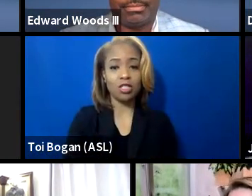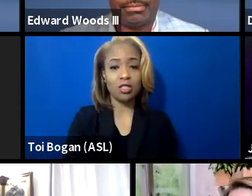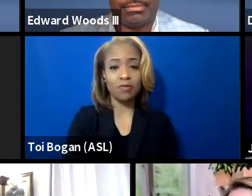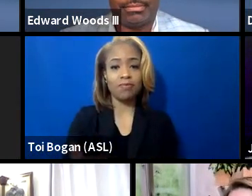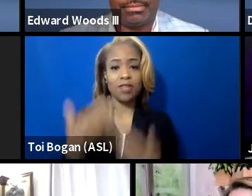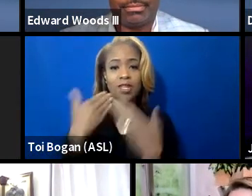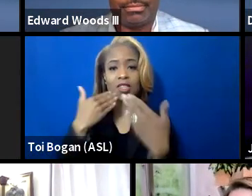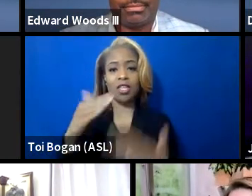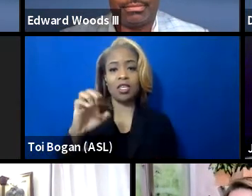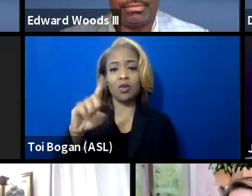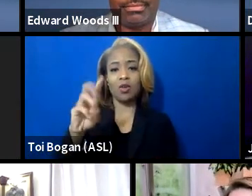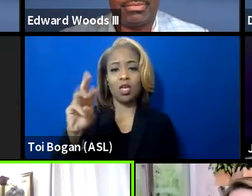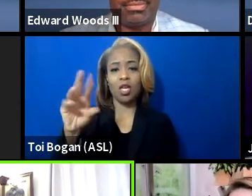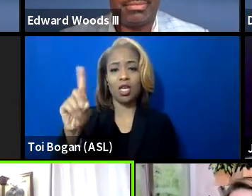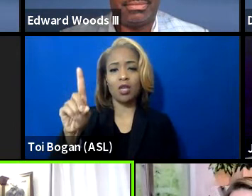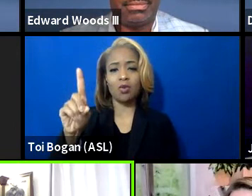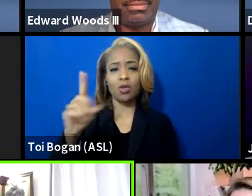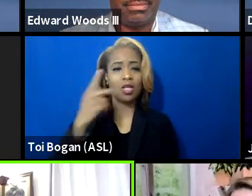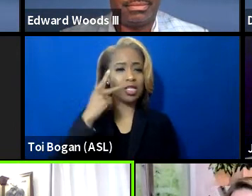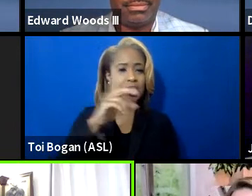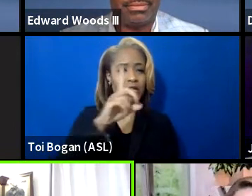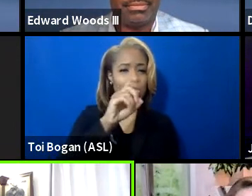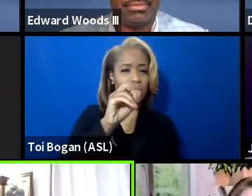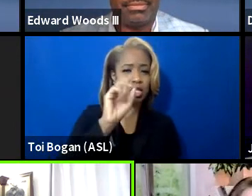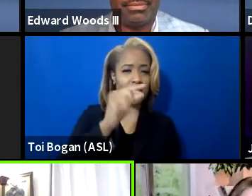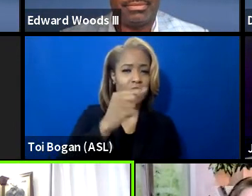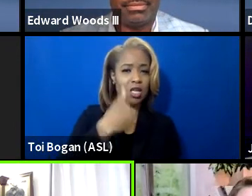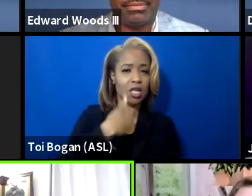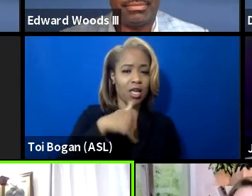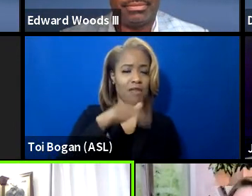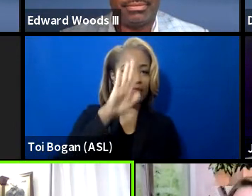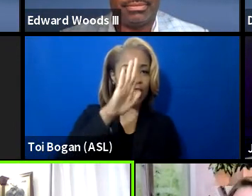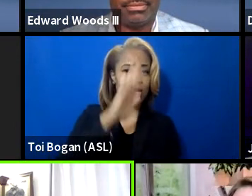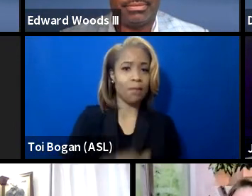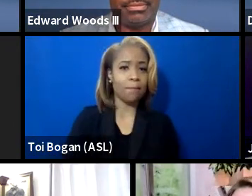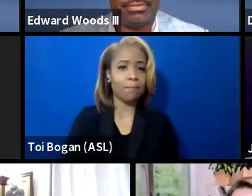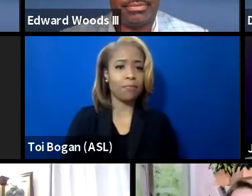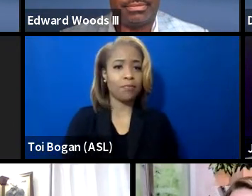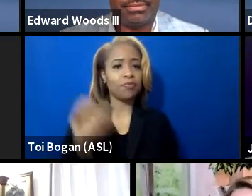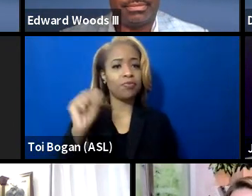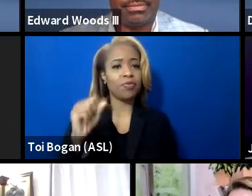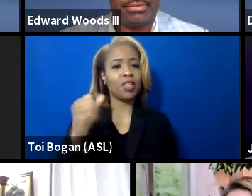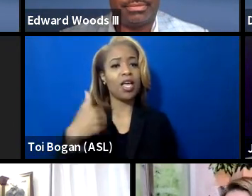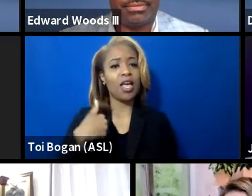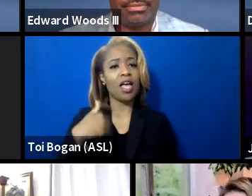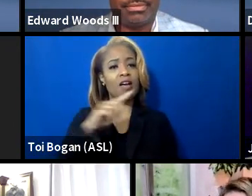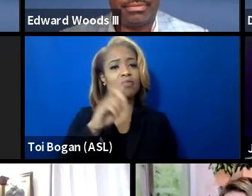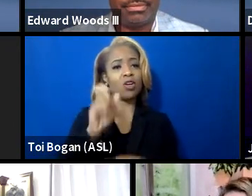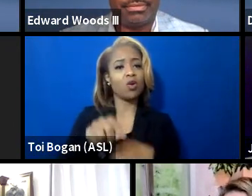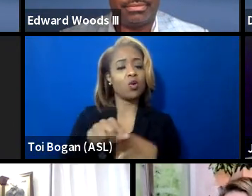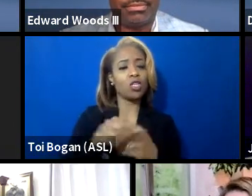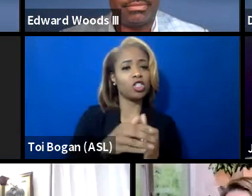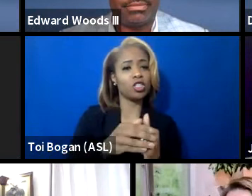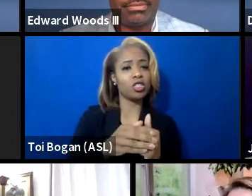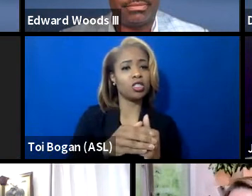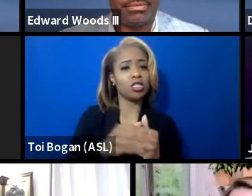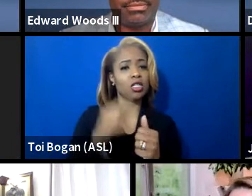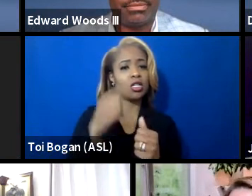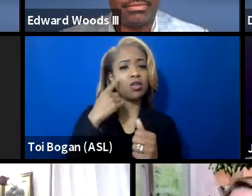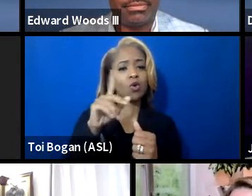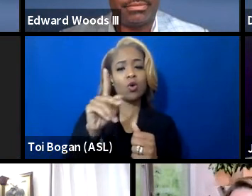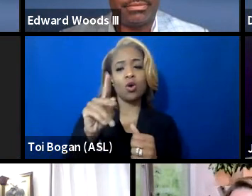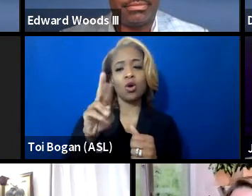Thank you, Edward. I see Doug, you have a hand raised. Yeah, I have a question regarding